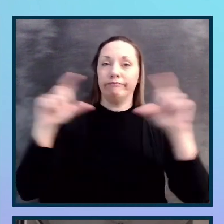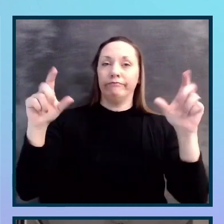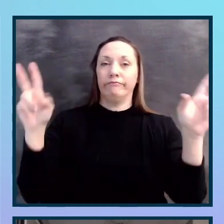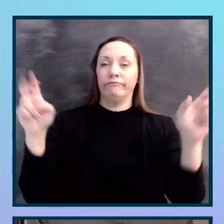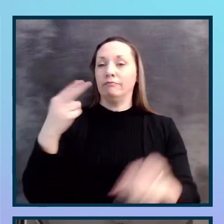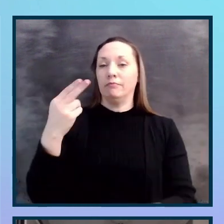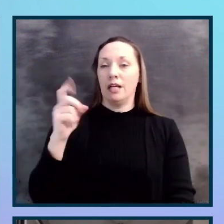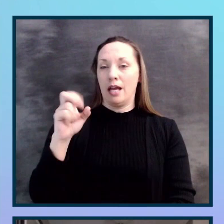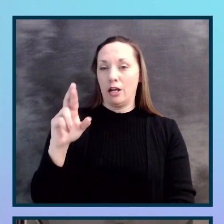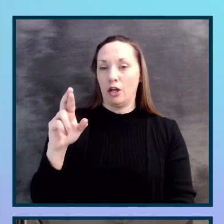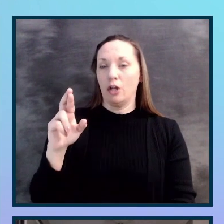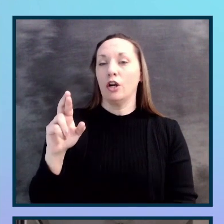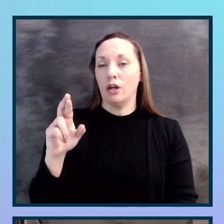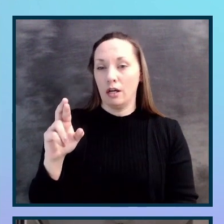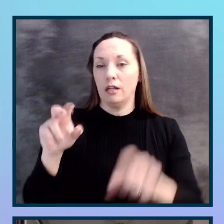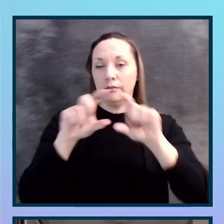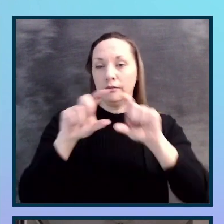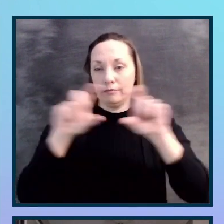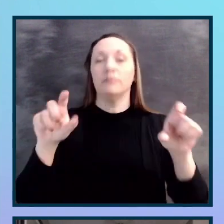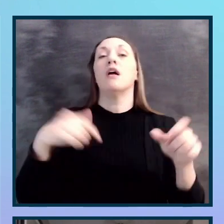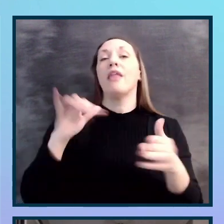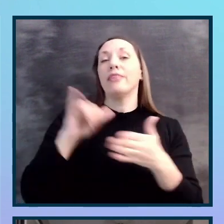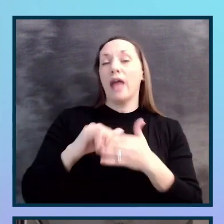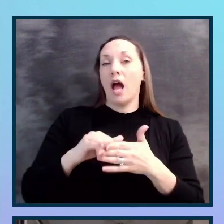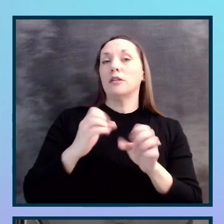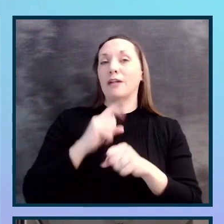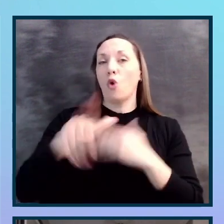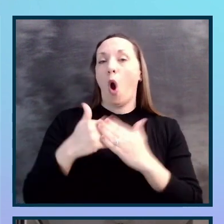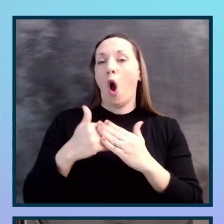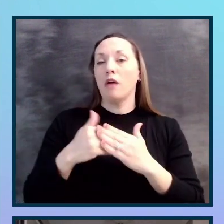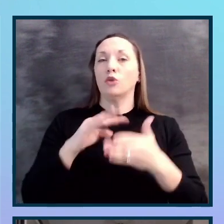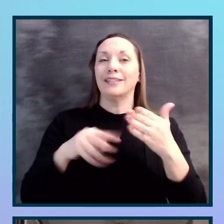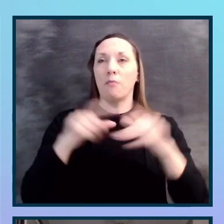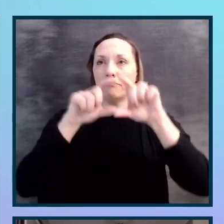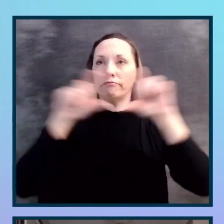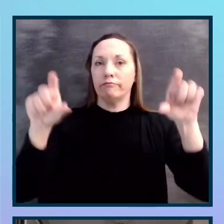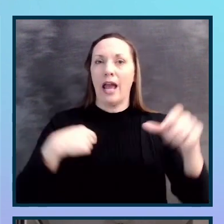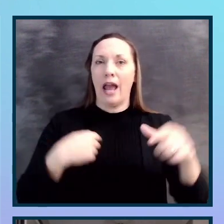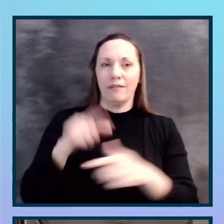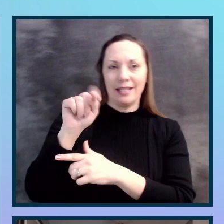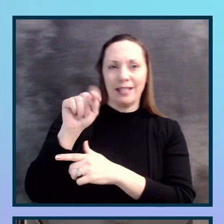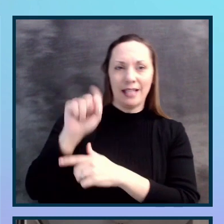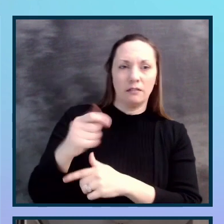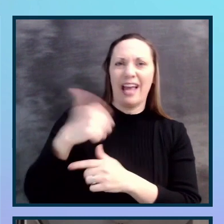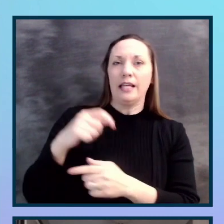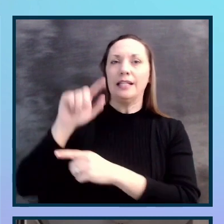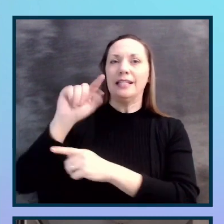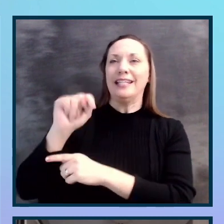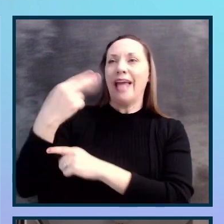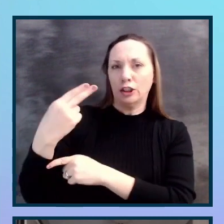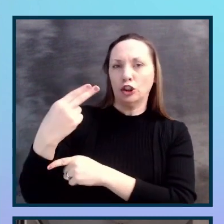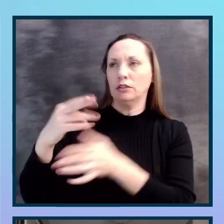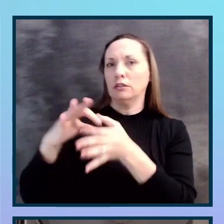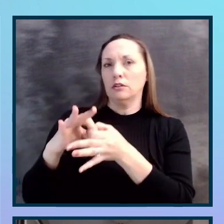rule, which ensures that all of your table headings have discernible text, table headings being any TH element